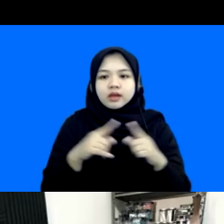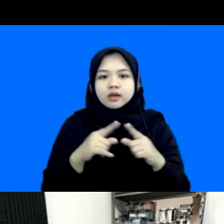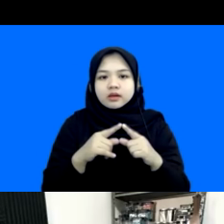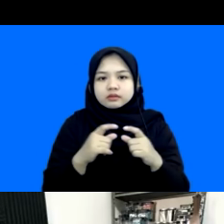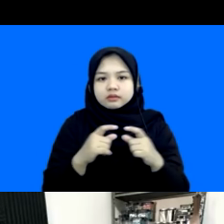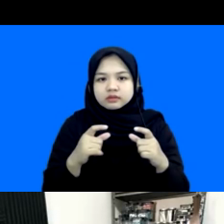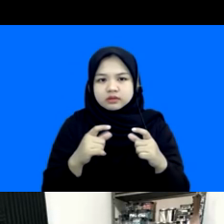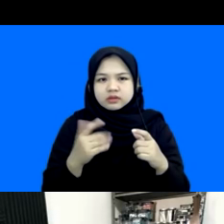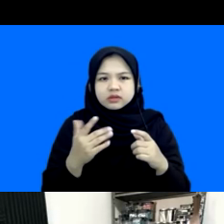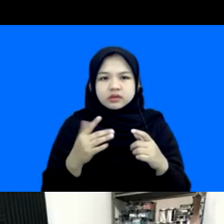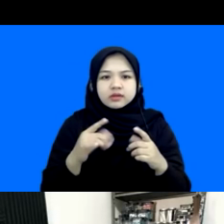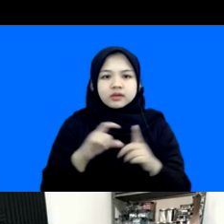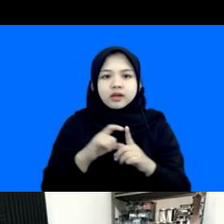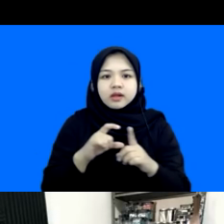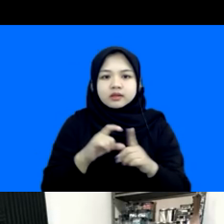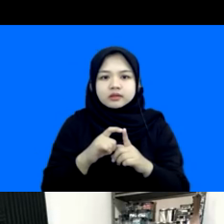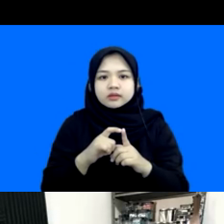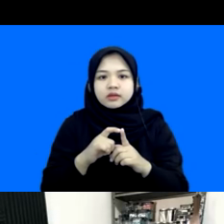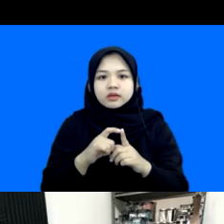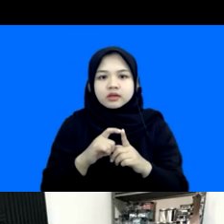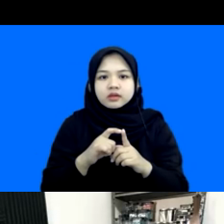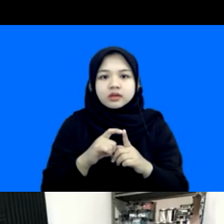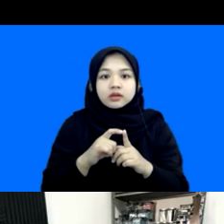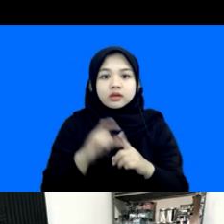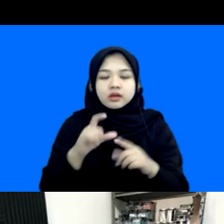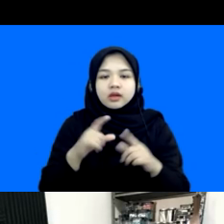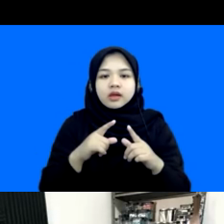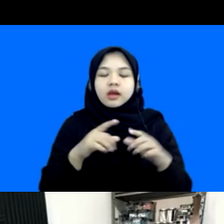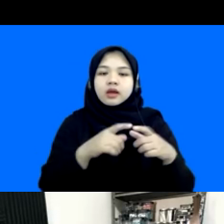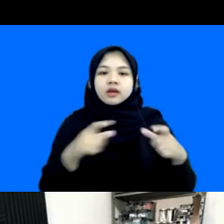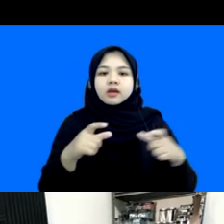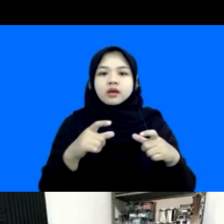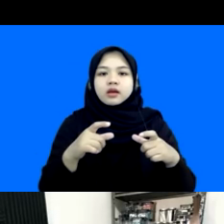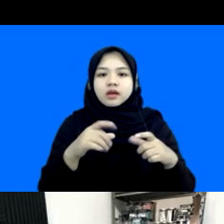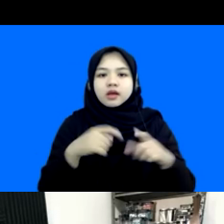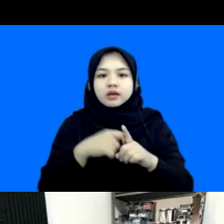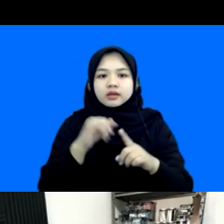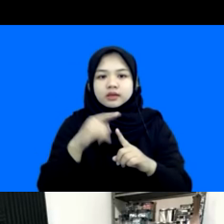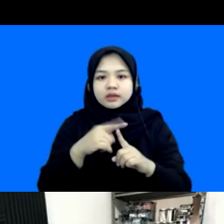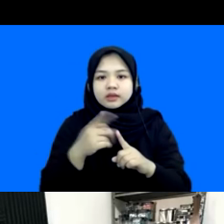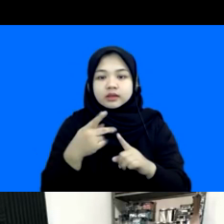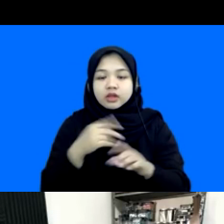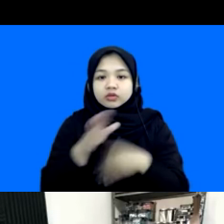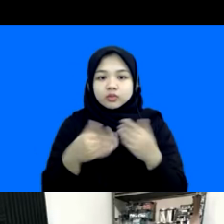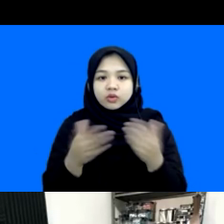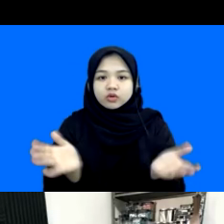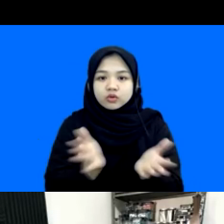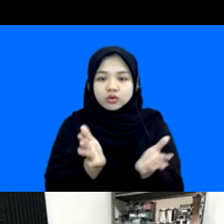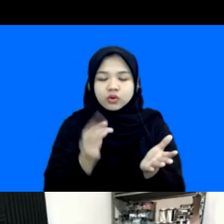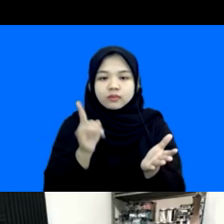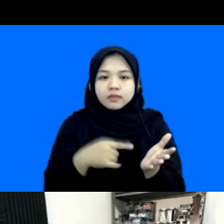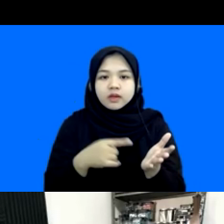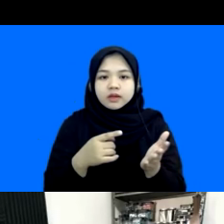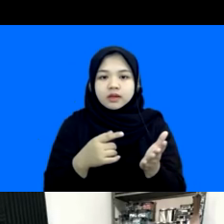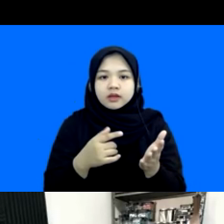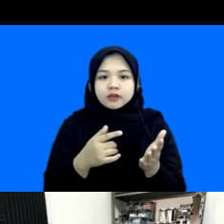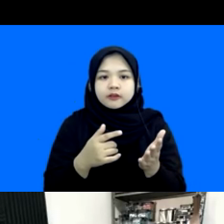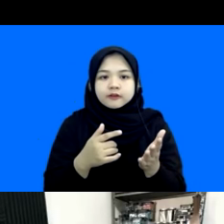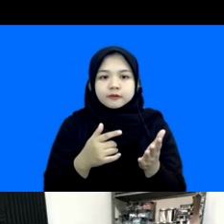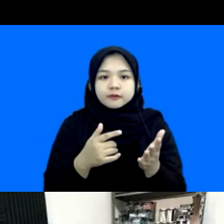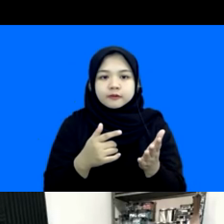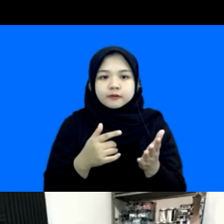source. It's on our GitHub account. Everyone is encouraged to use, adapt, and extend the tool. We did this tool in partnership with the